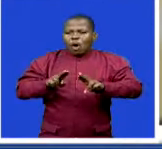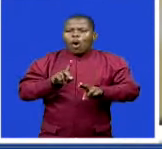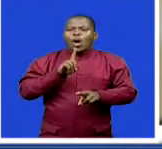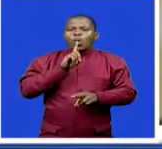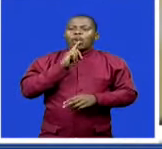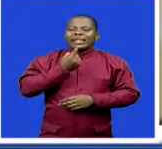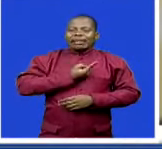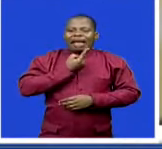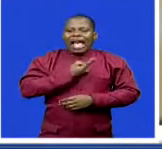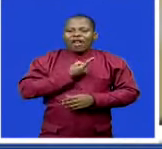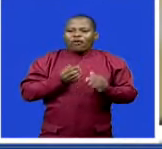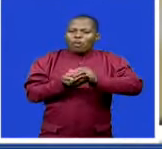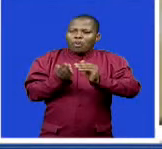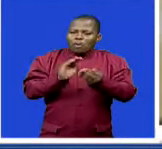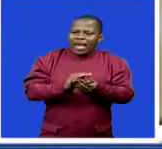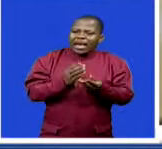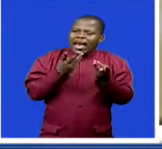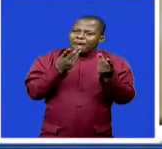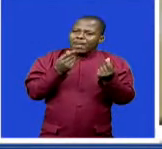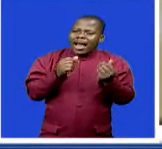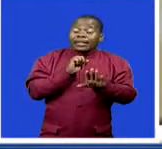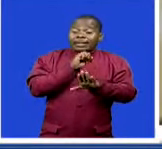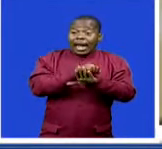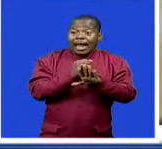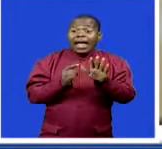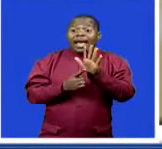financial institutions.